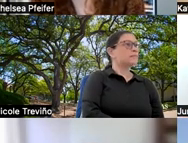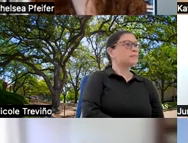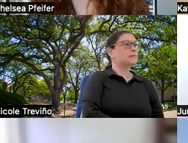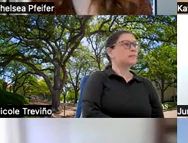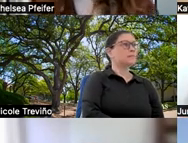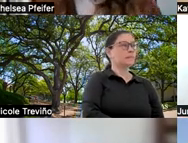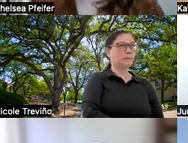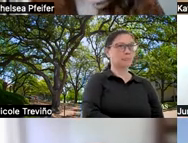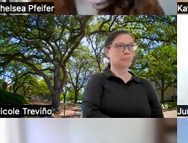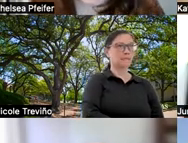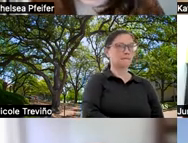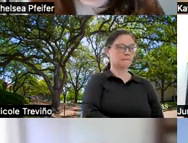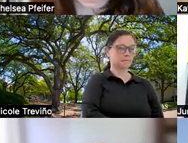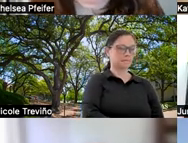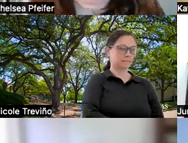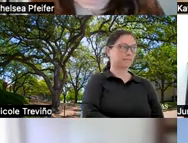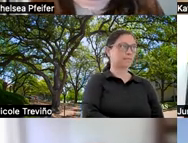your response,